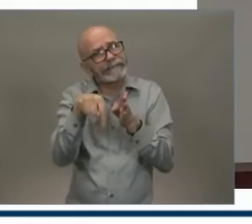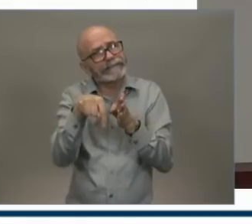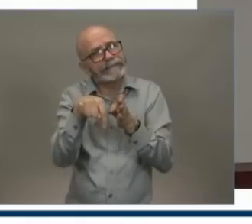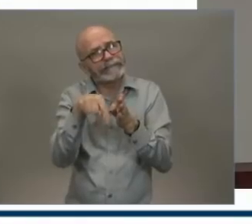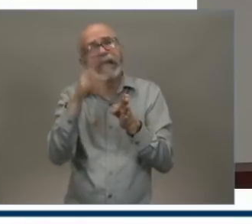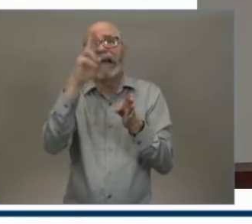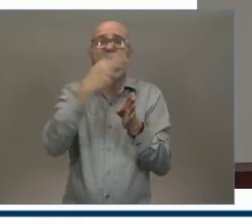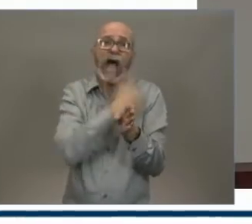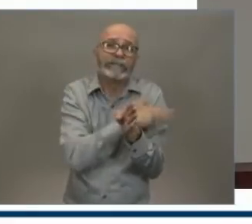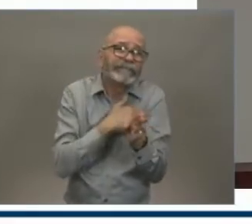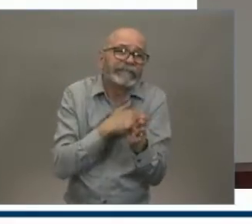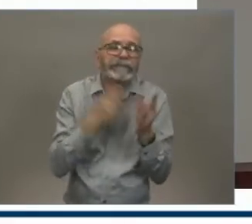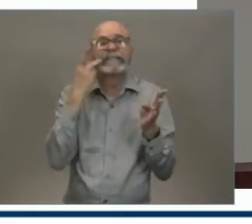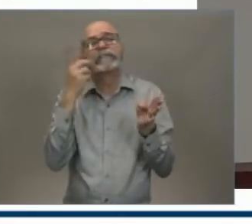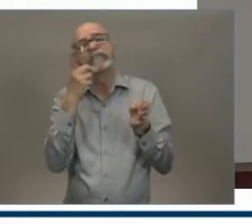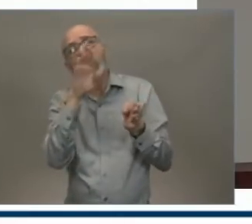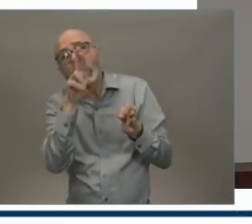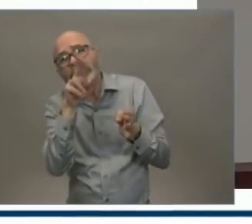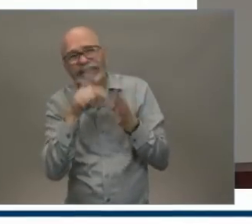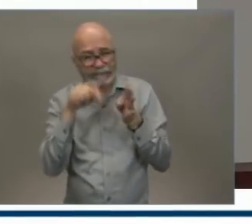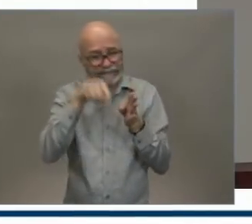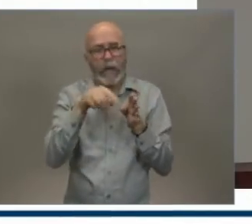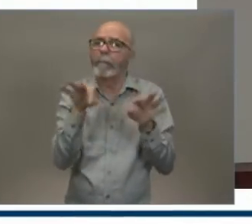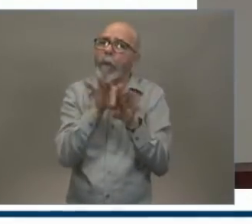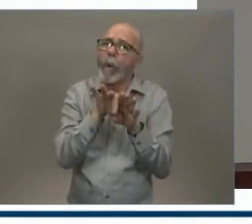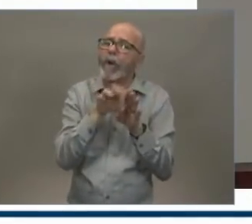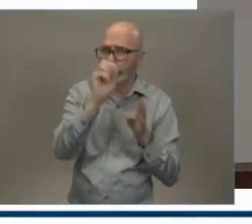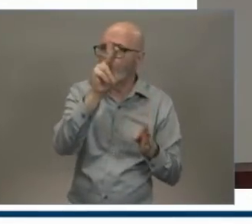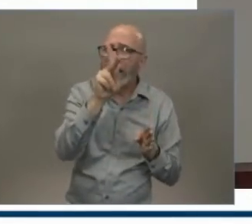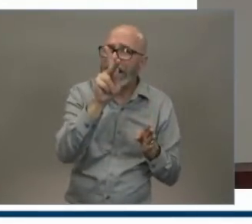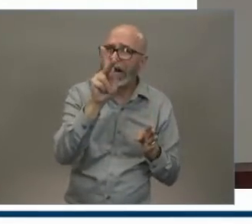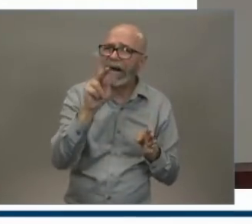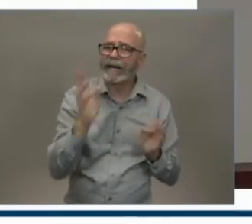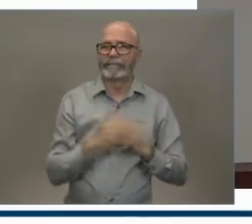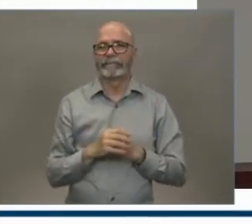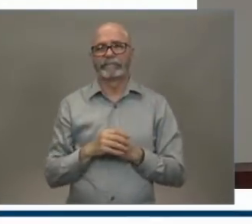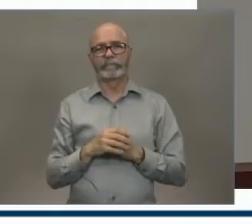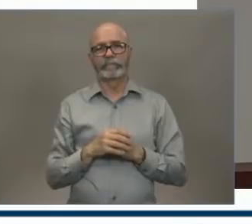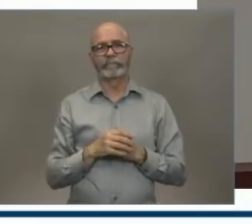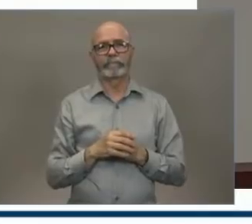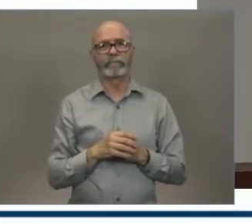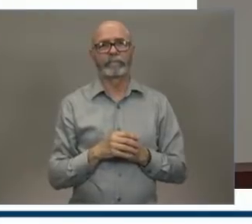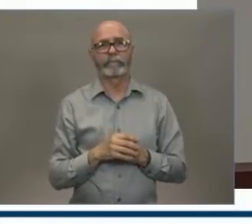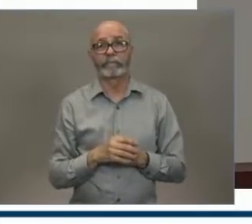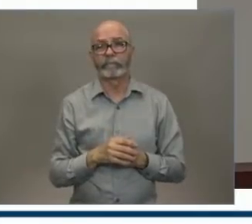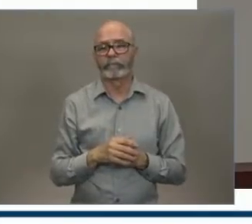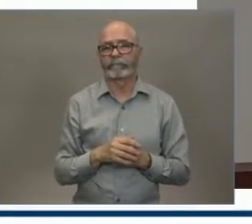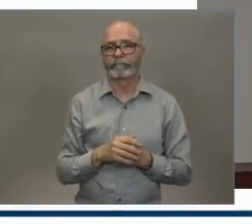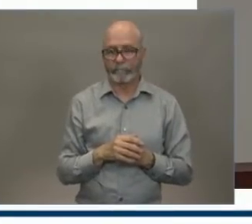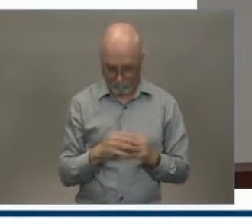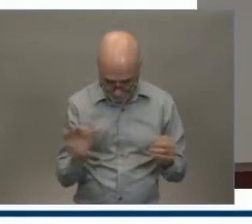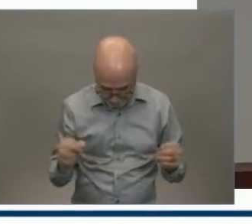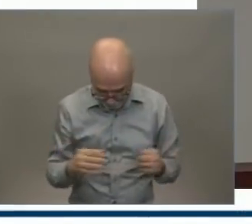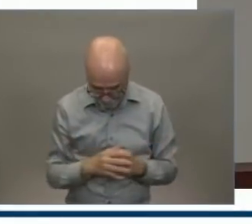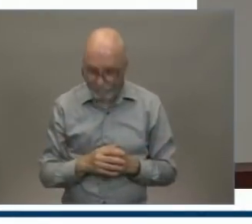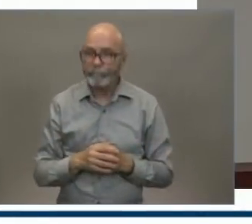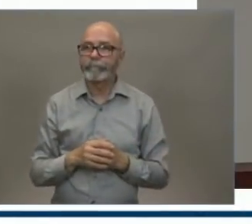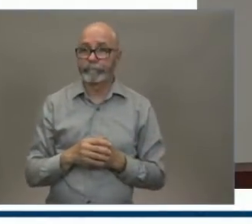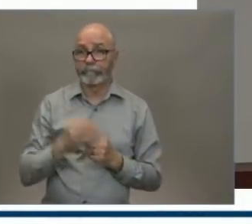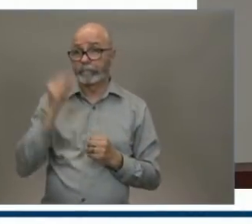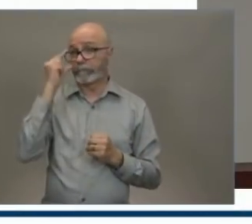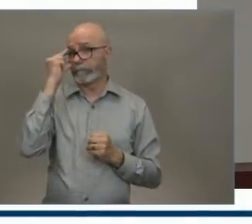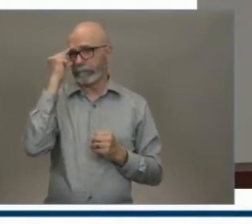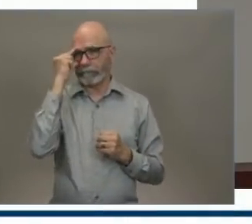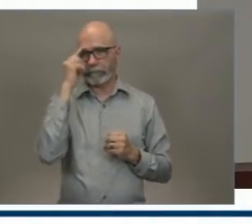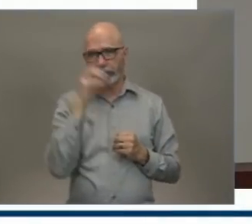precautions with allowing things to happen as much as is safely possible. So to provide clarity and establish